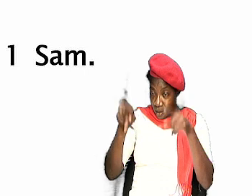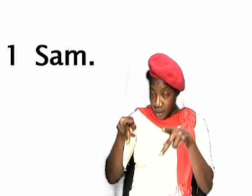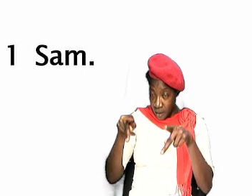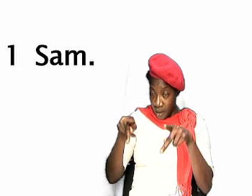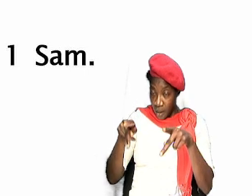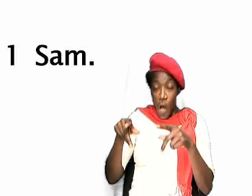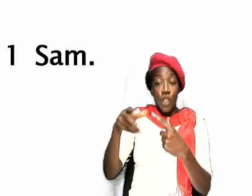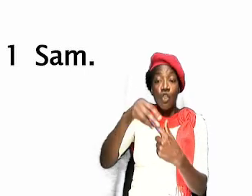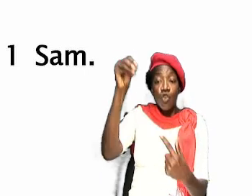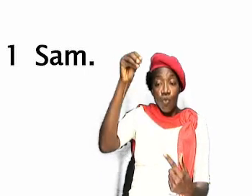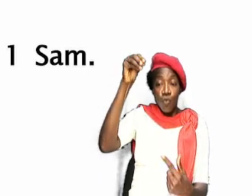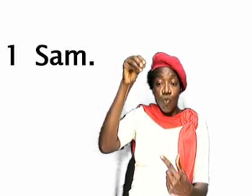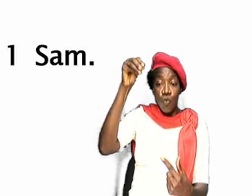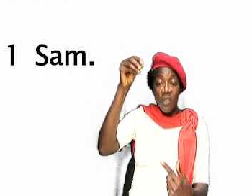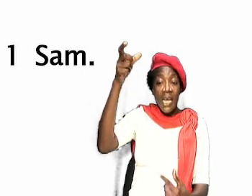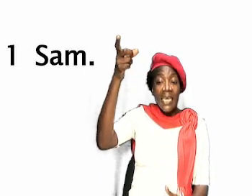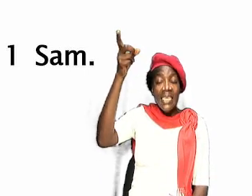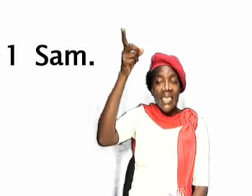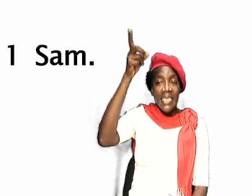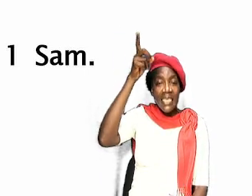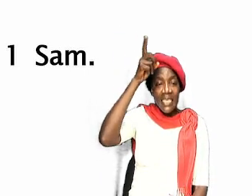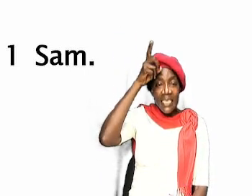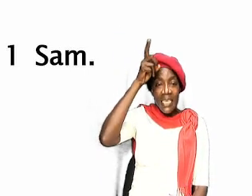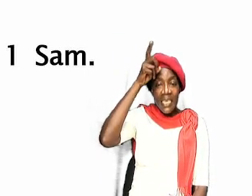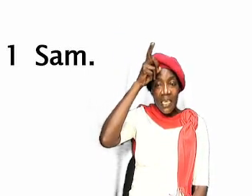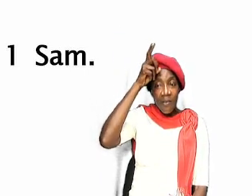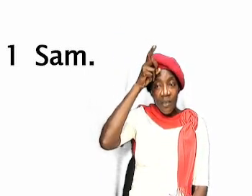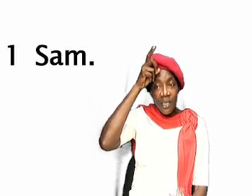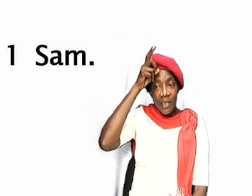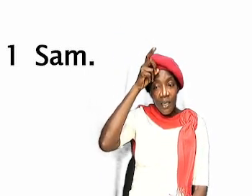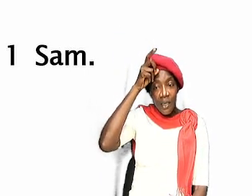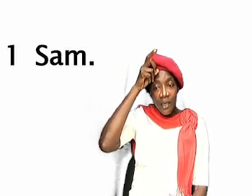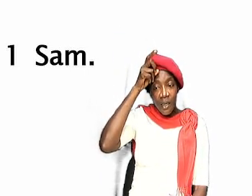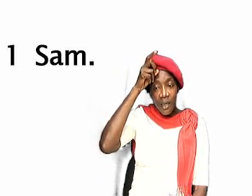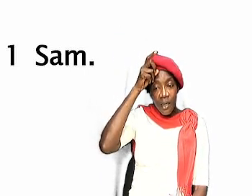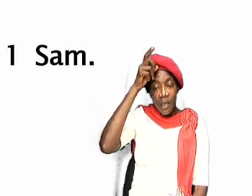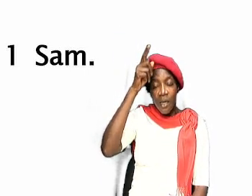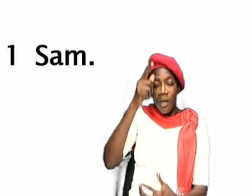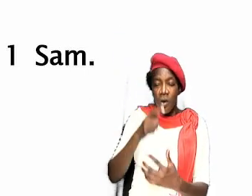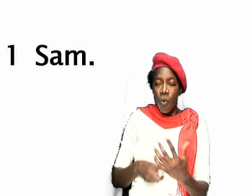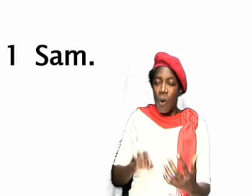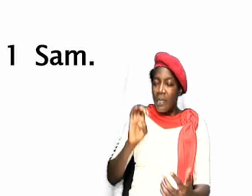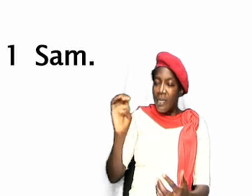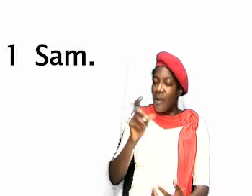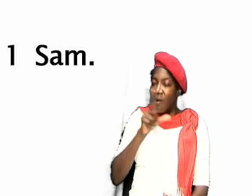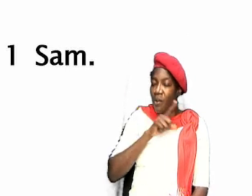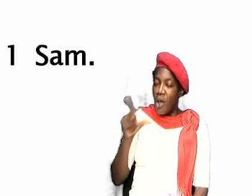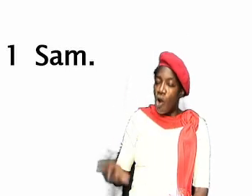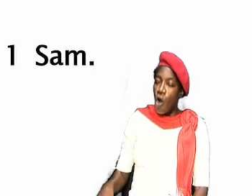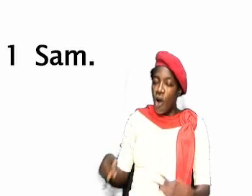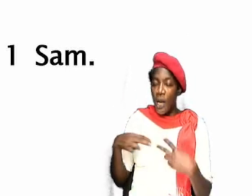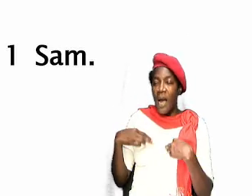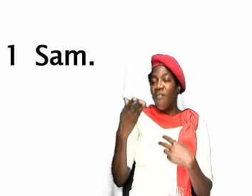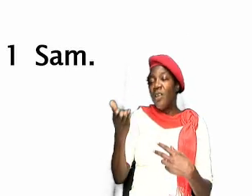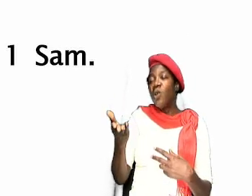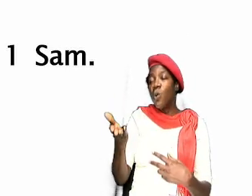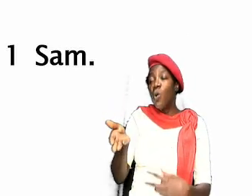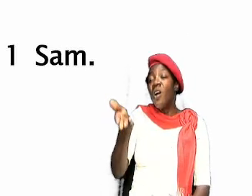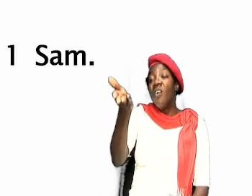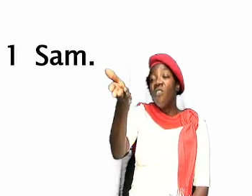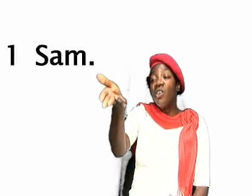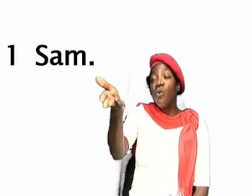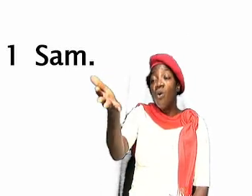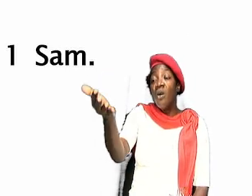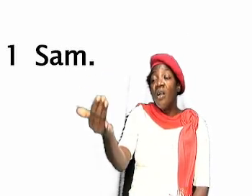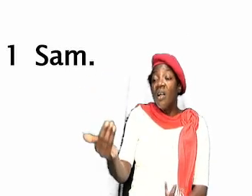chose David. I want us to know that whatever the Lord has for us, it is for us. And it, that's